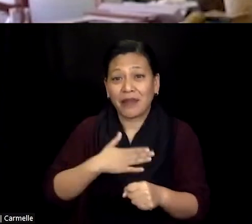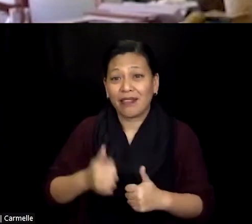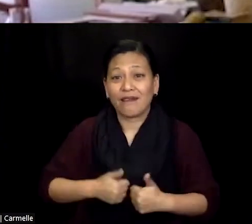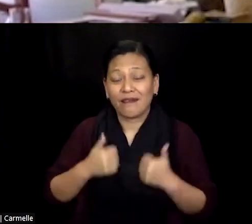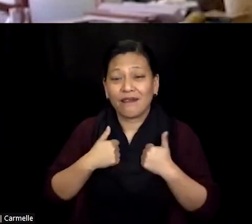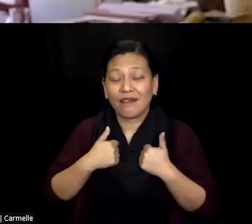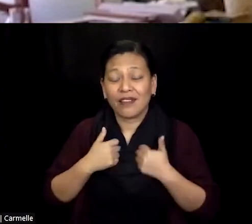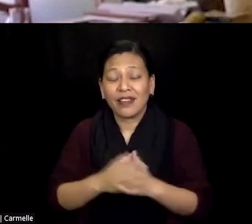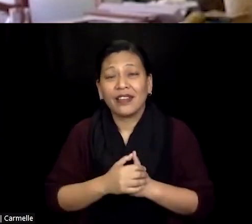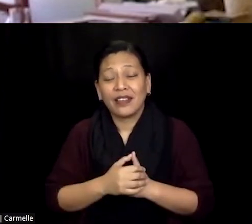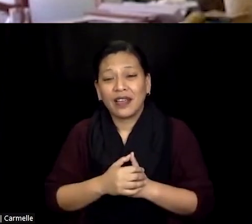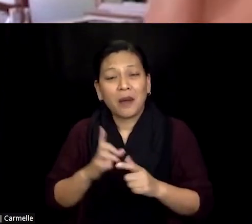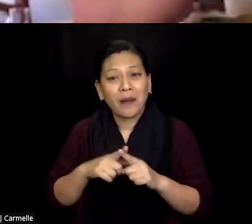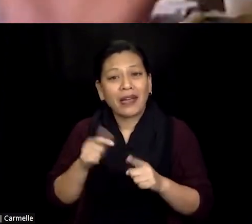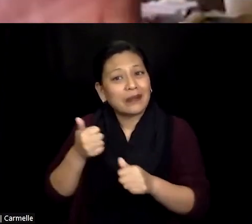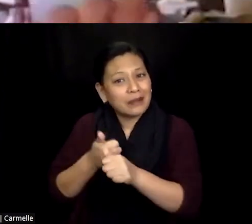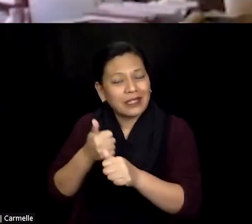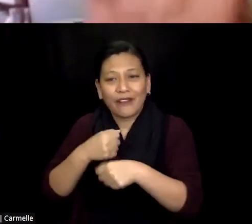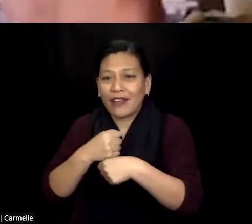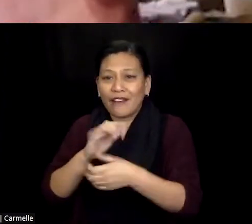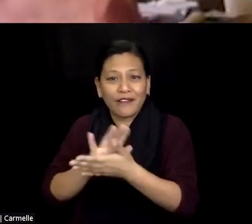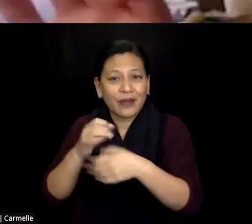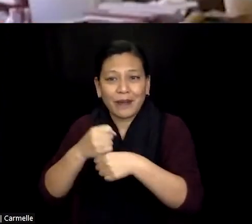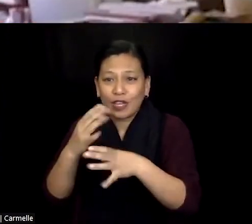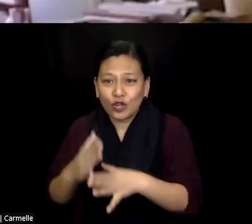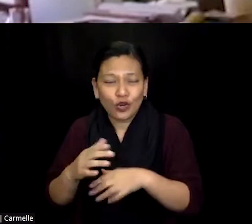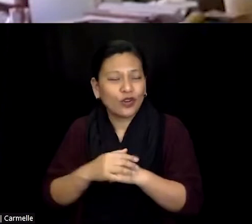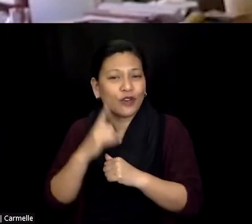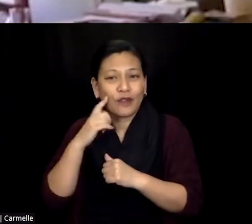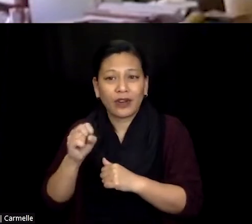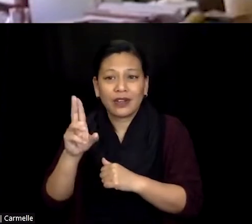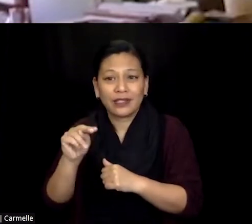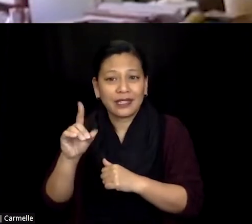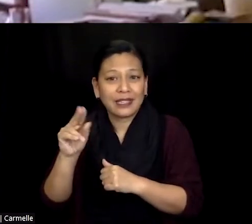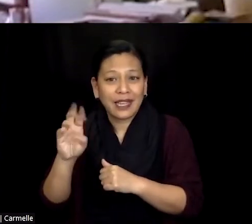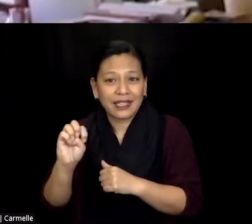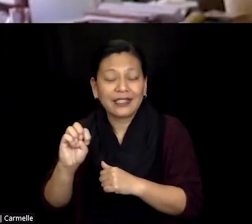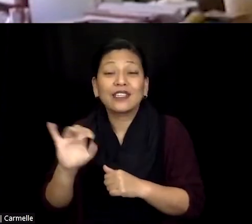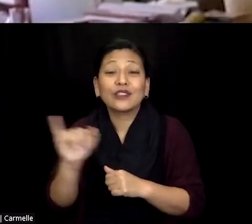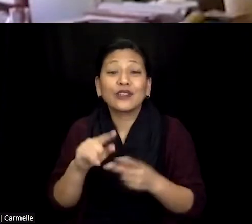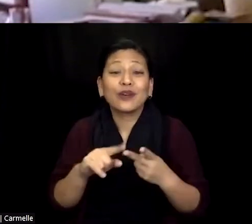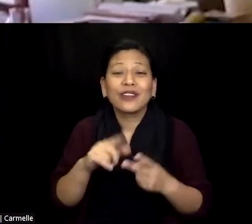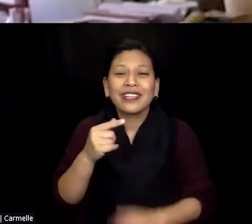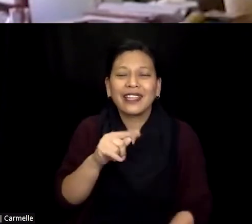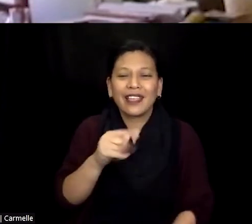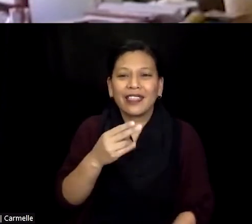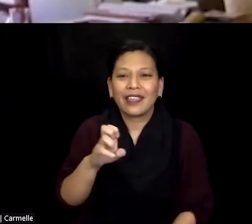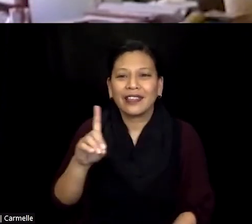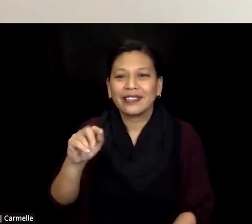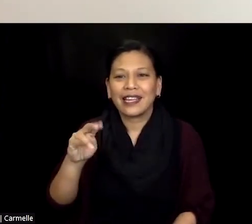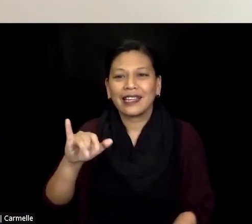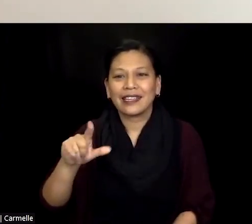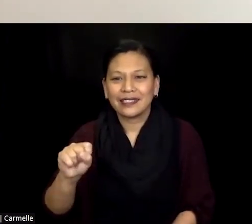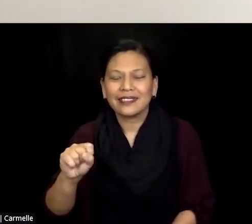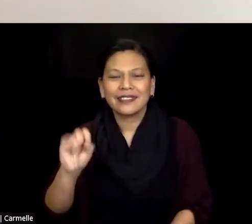of college. And he's a Sundance filmmaker. He's like the Daniels also graduated with us, the guys that made Everything Everywhere All at Once